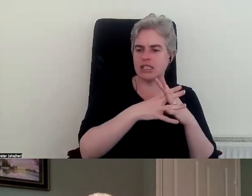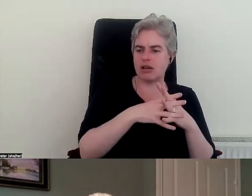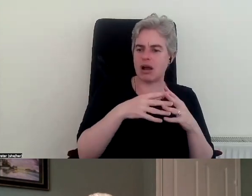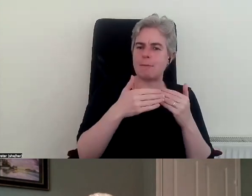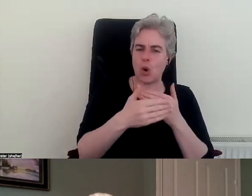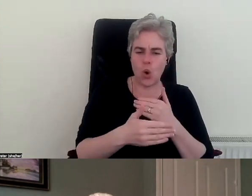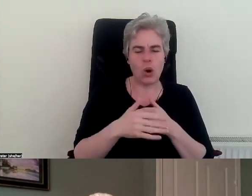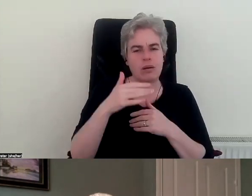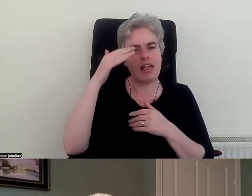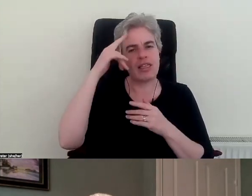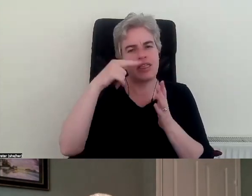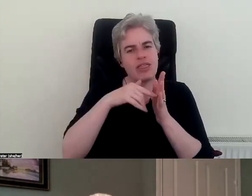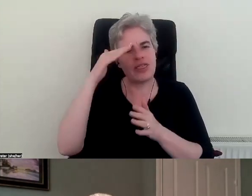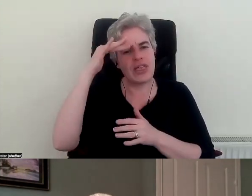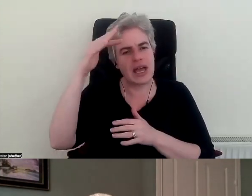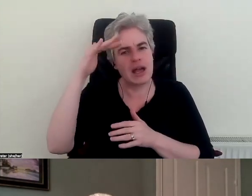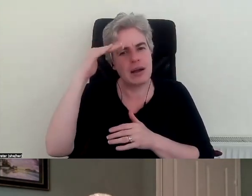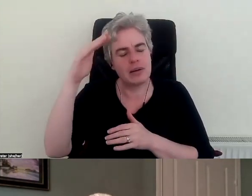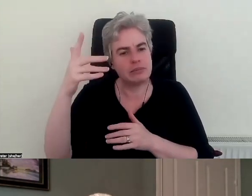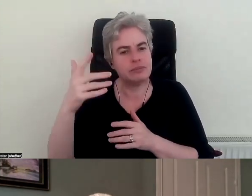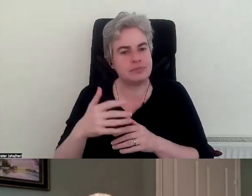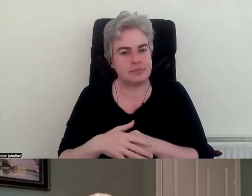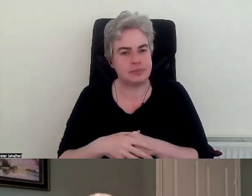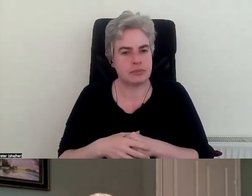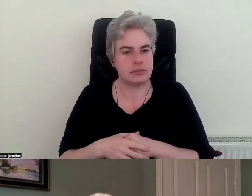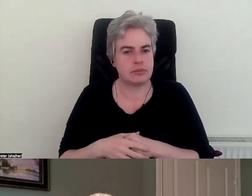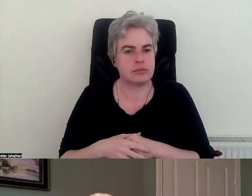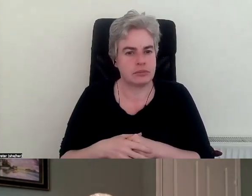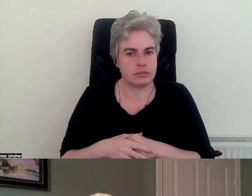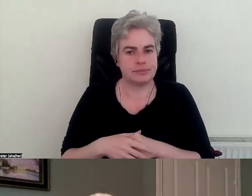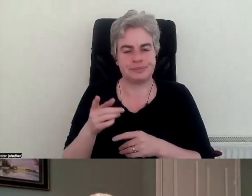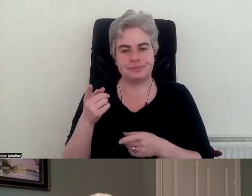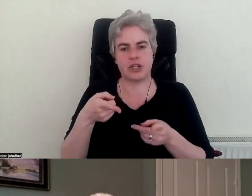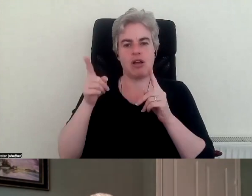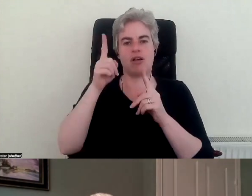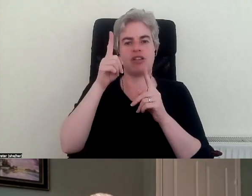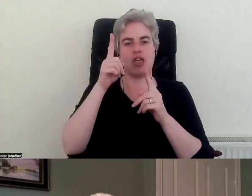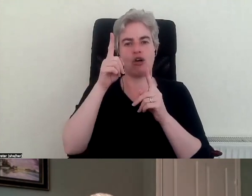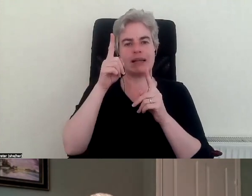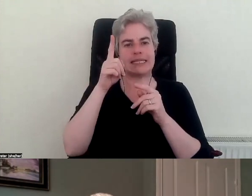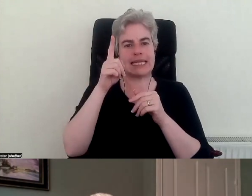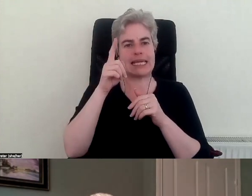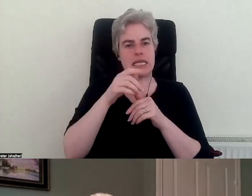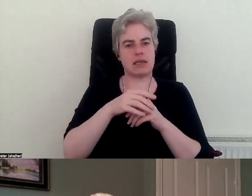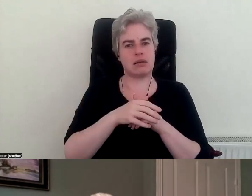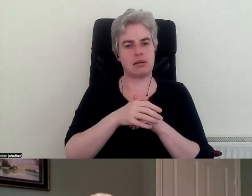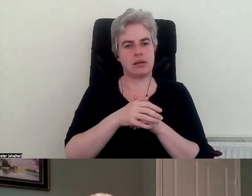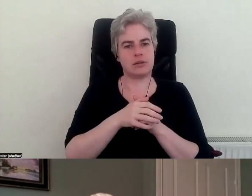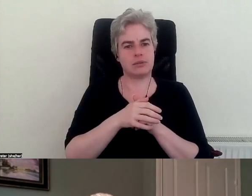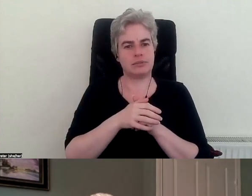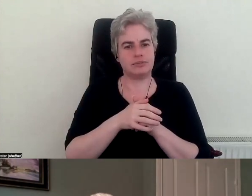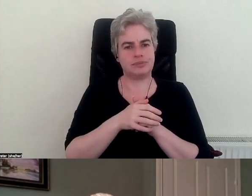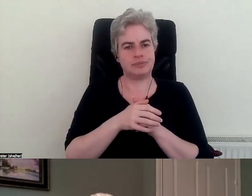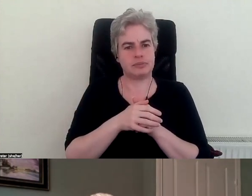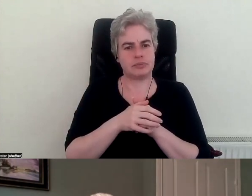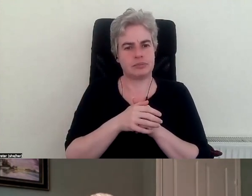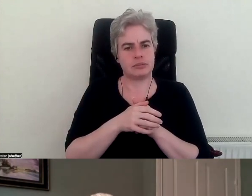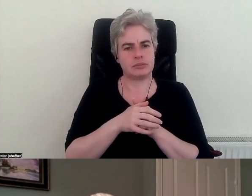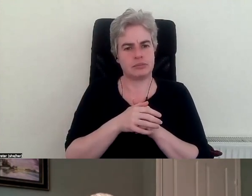theological provisioning of that authority, which was not